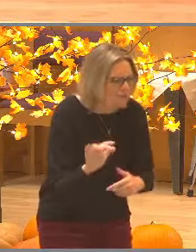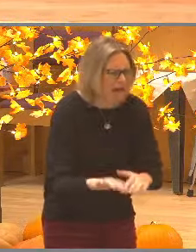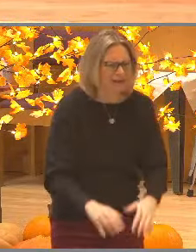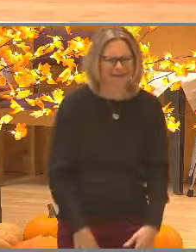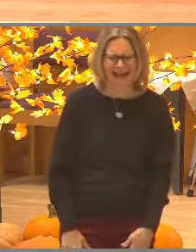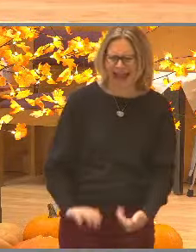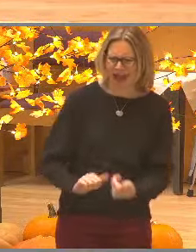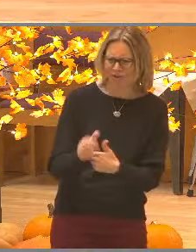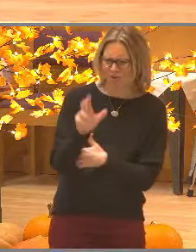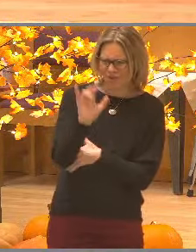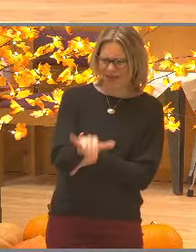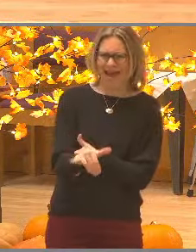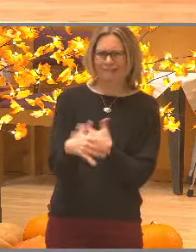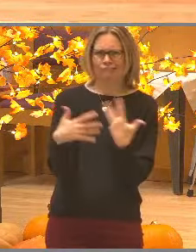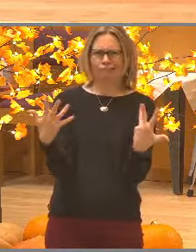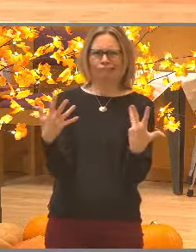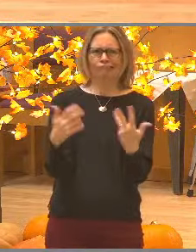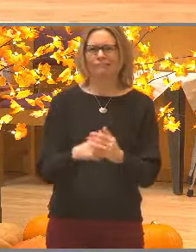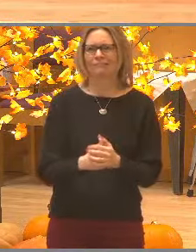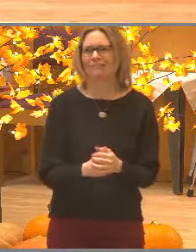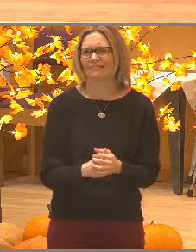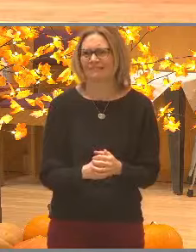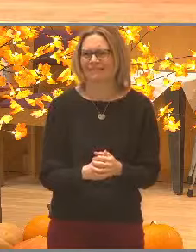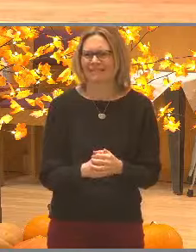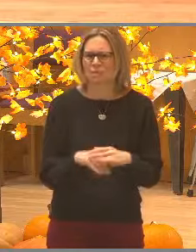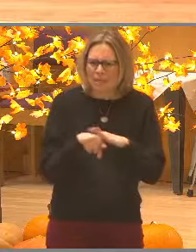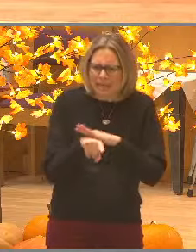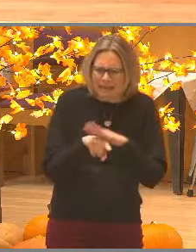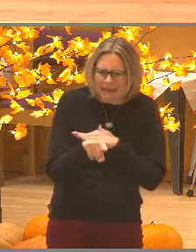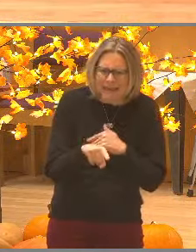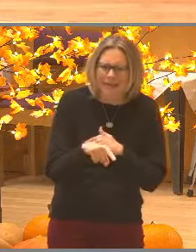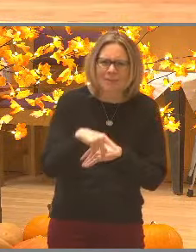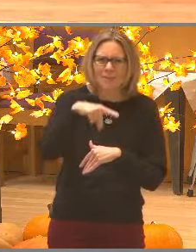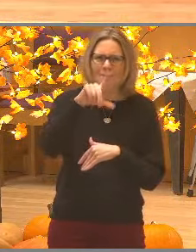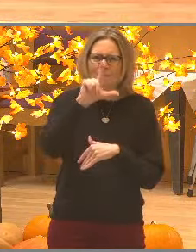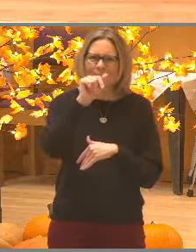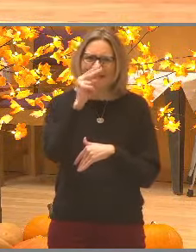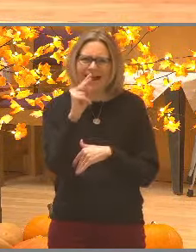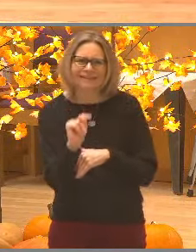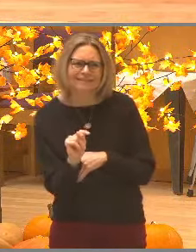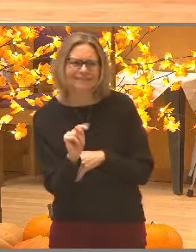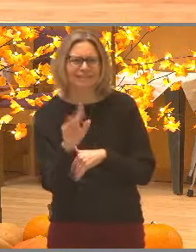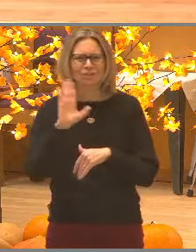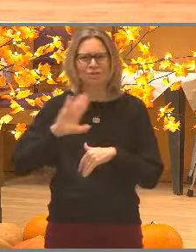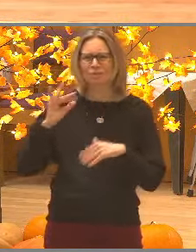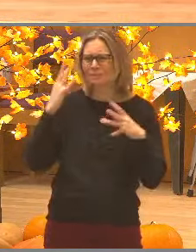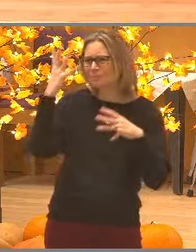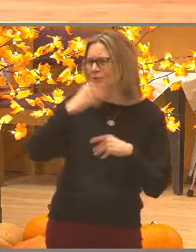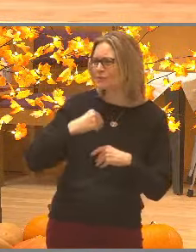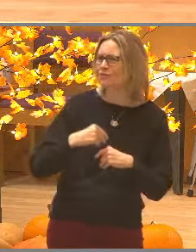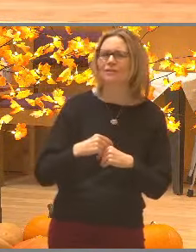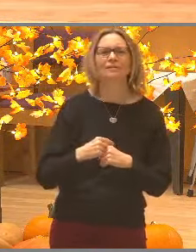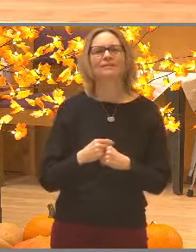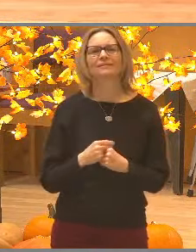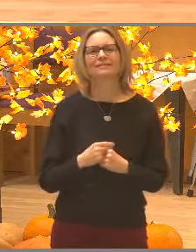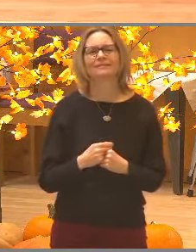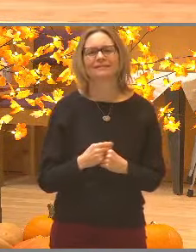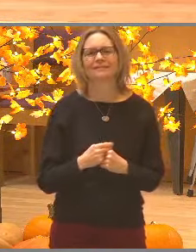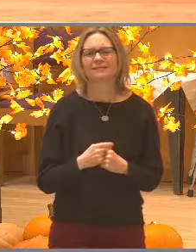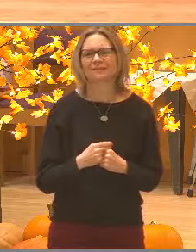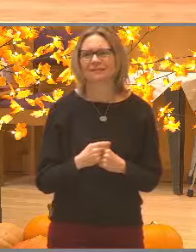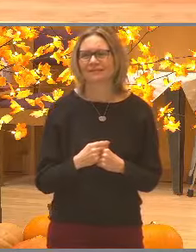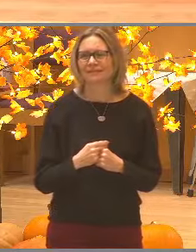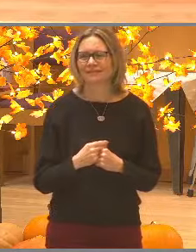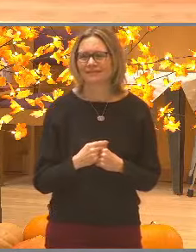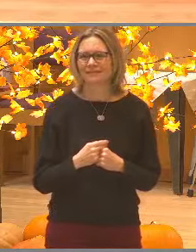how can you do that? You will kill the plant. They were so pretty. Yeah, they look pretty. But